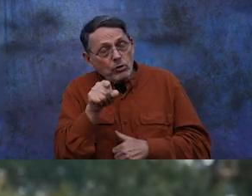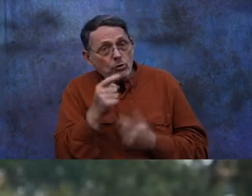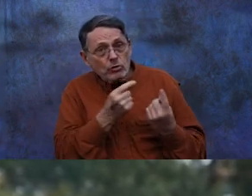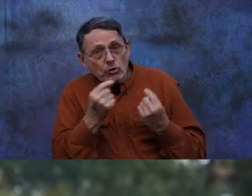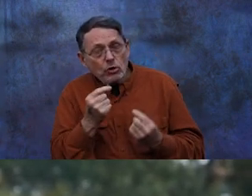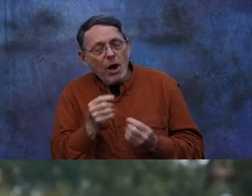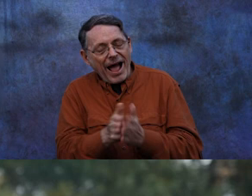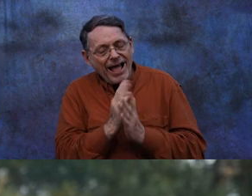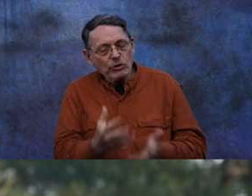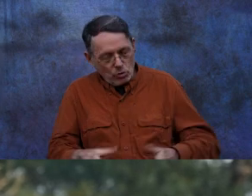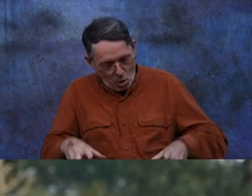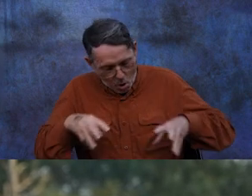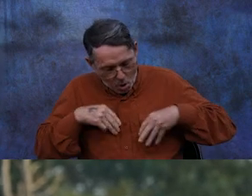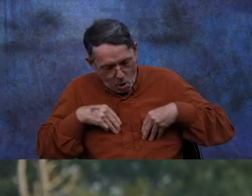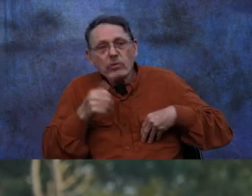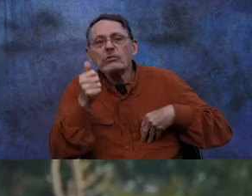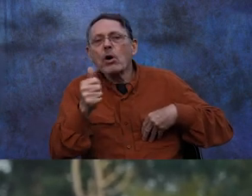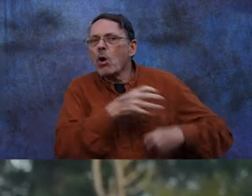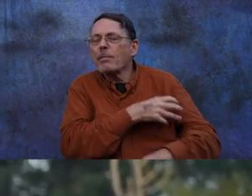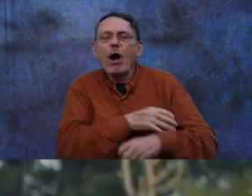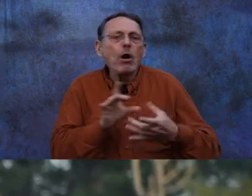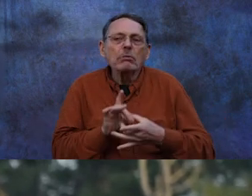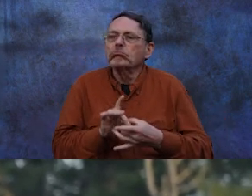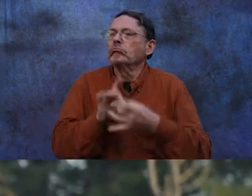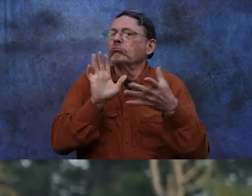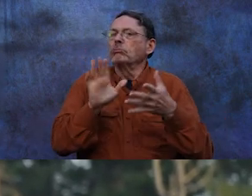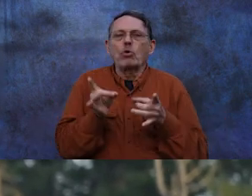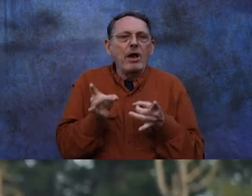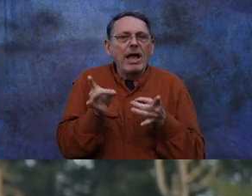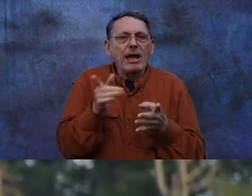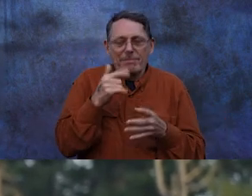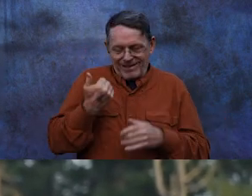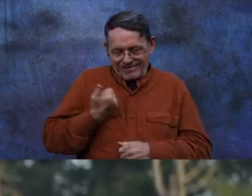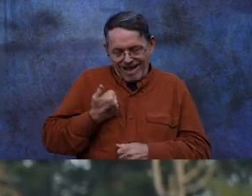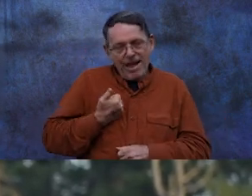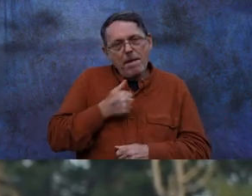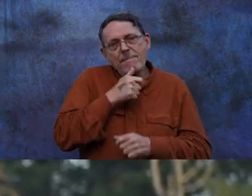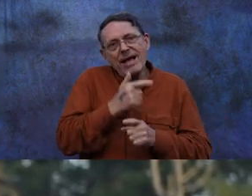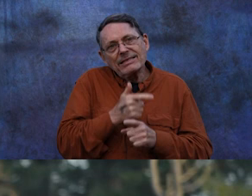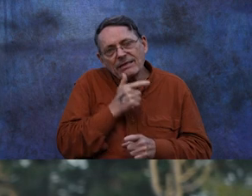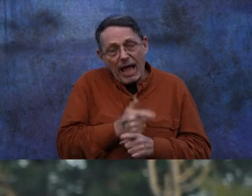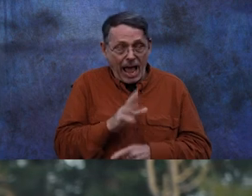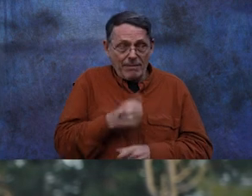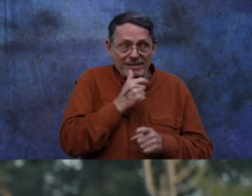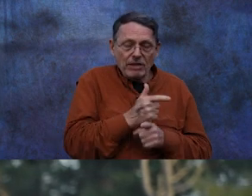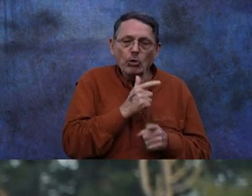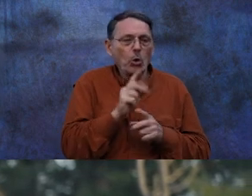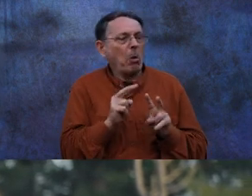to own your power. Let go of your hate, because I and my sisters